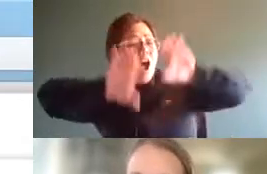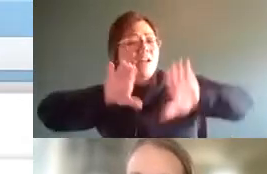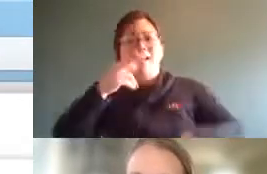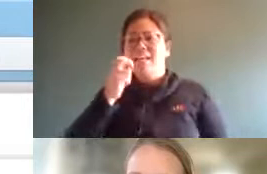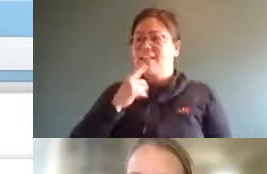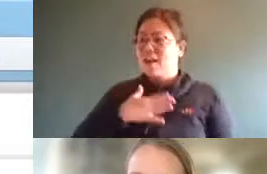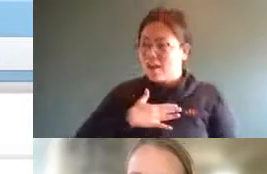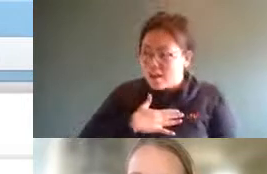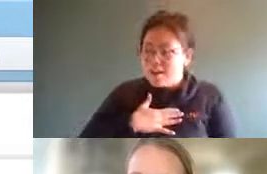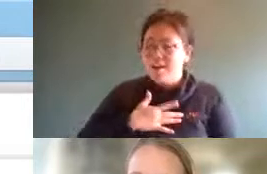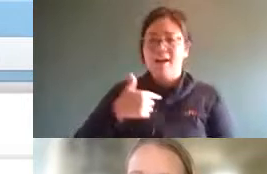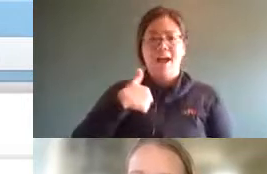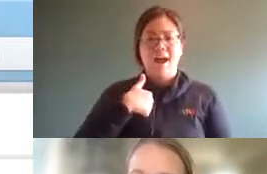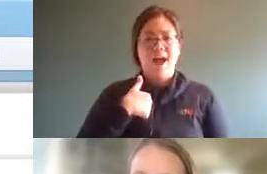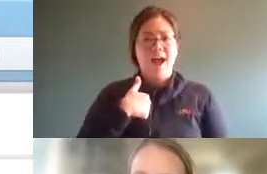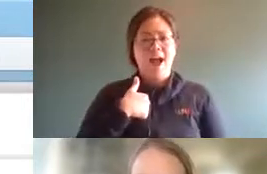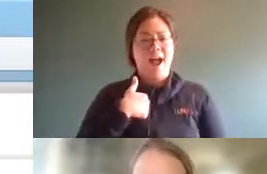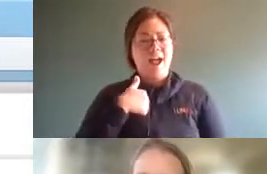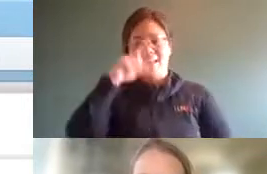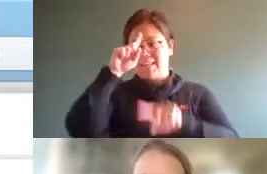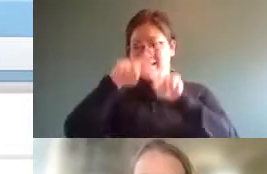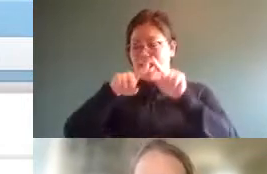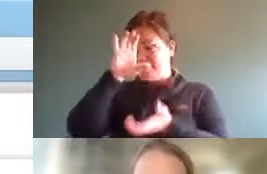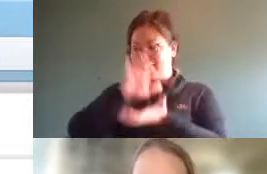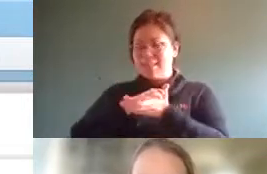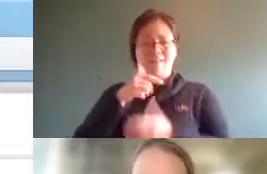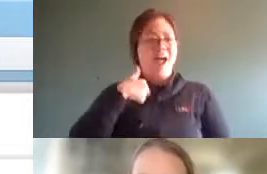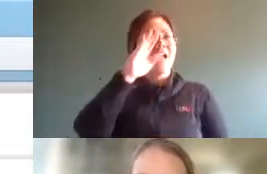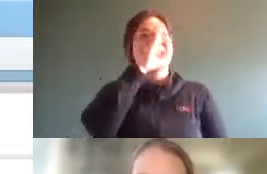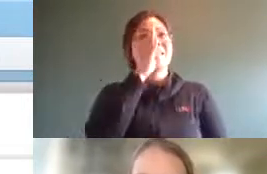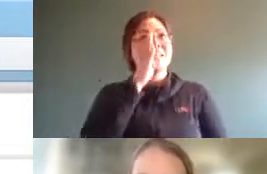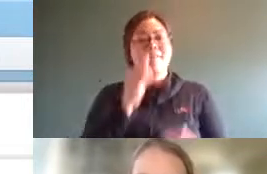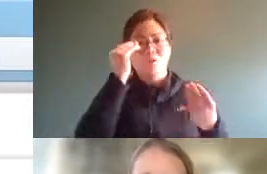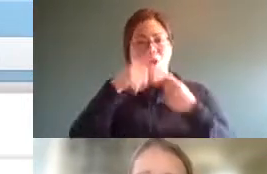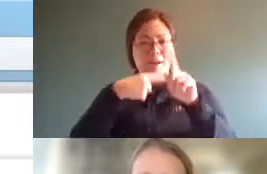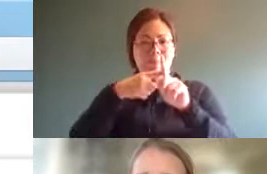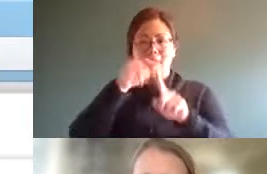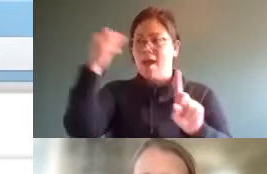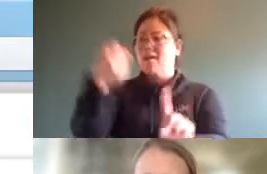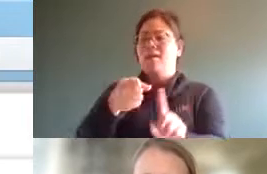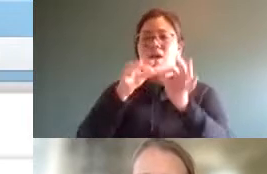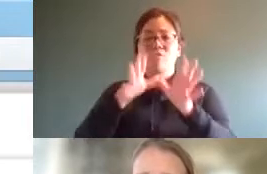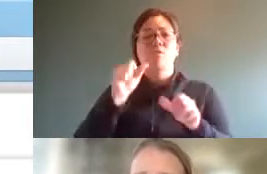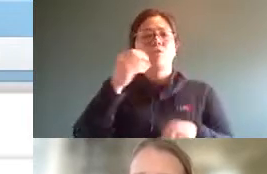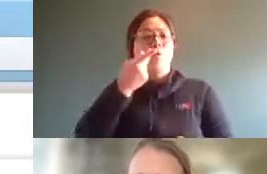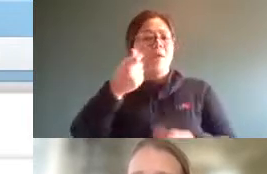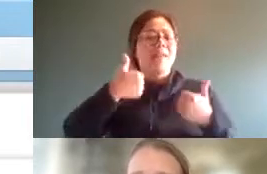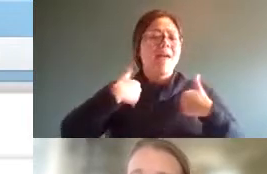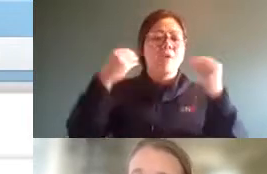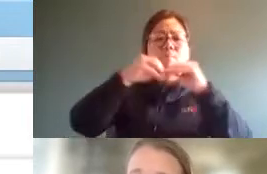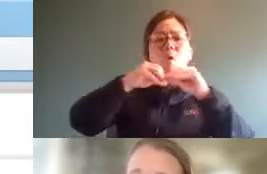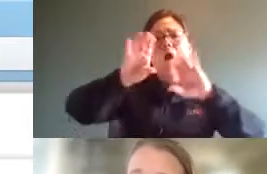I can't believe that I didn't think about doing this so that we can have so much more